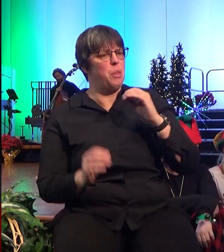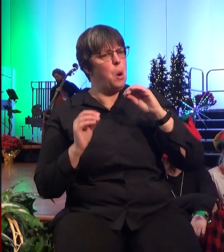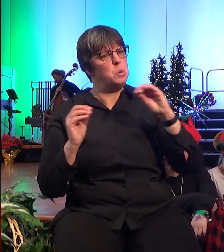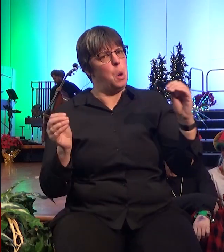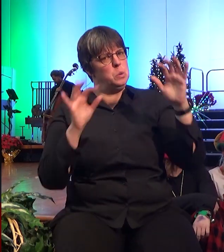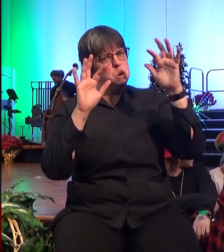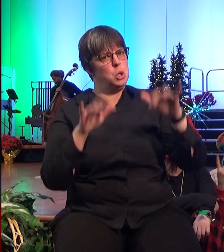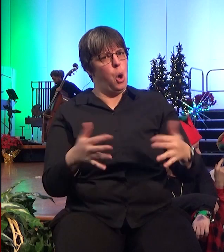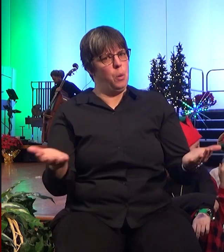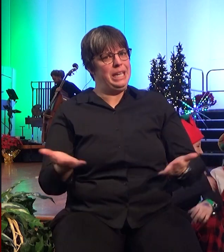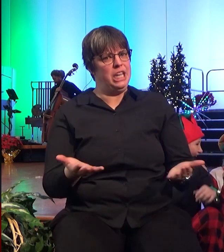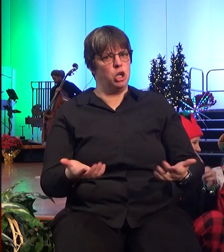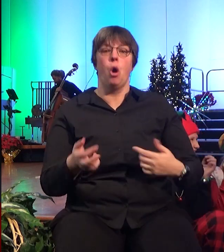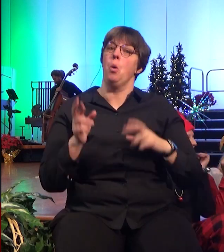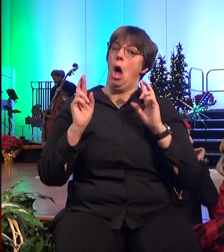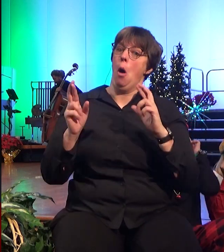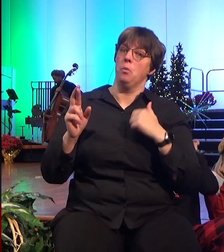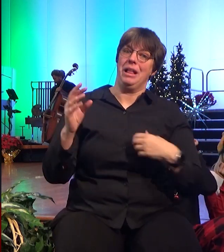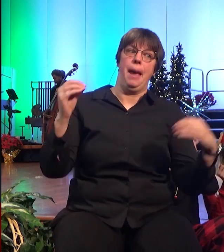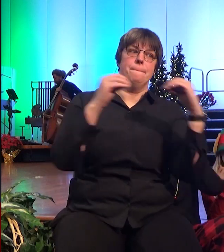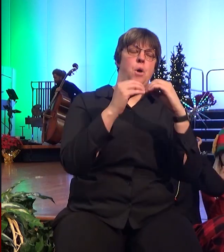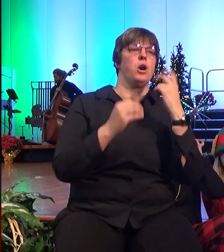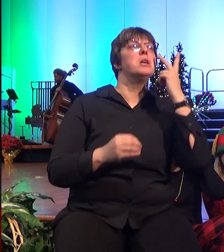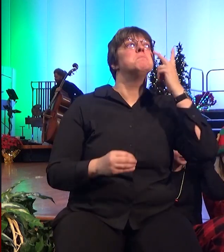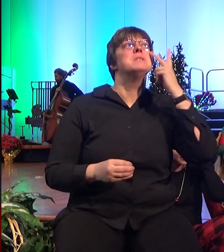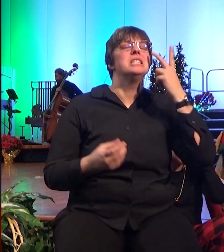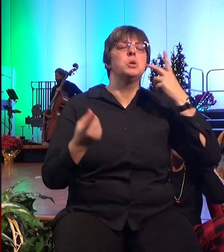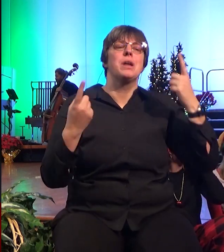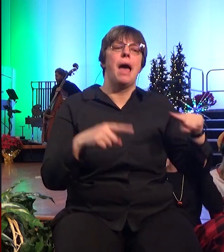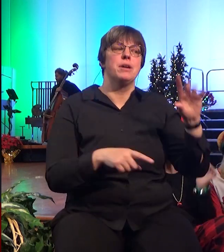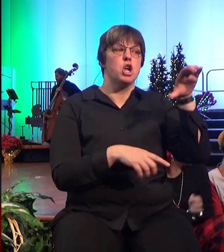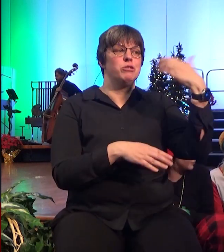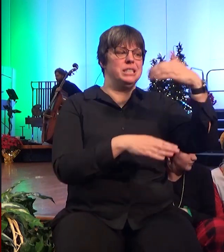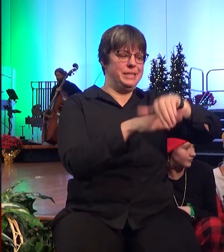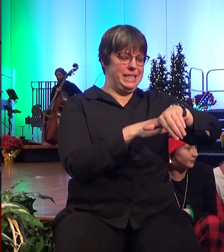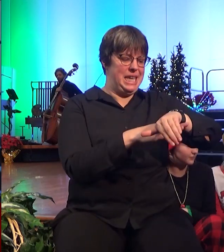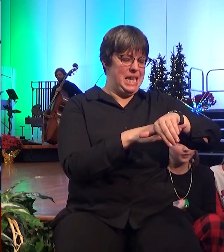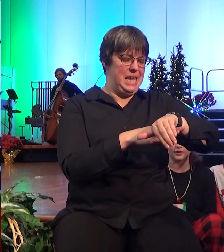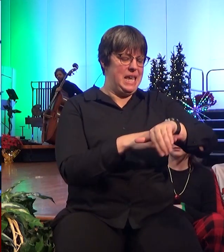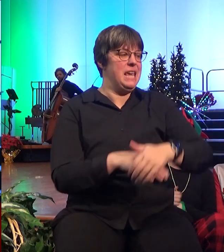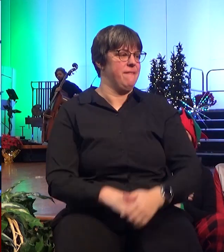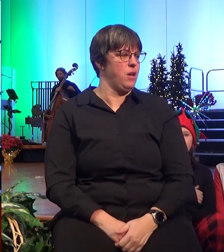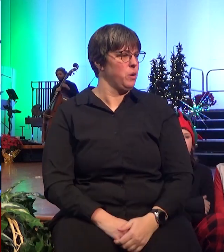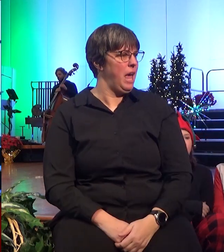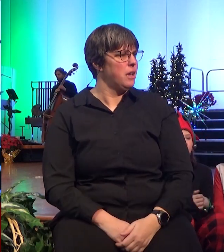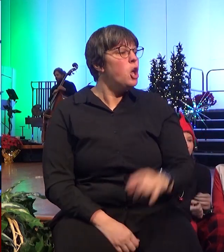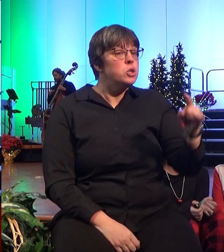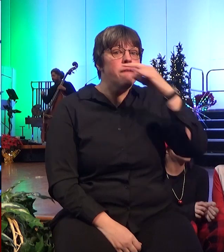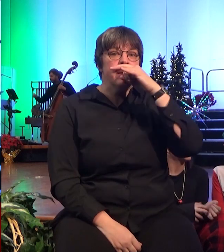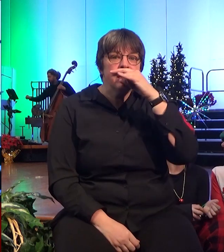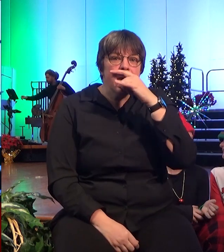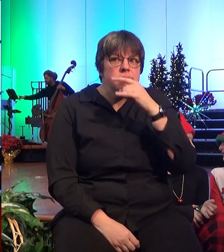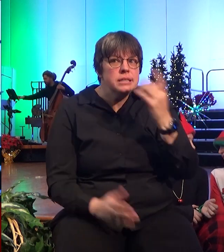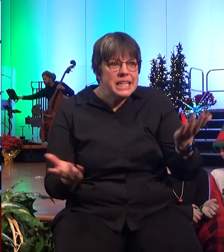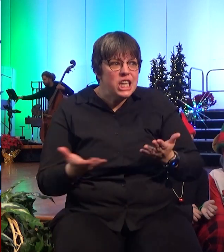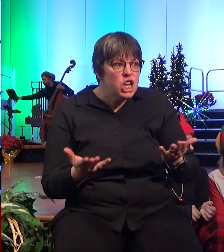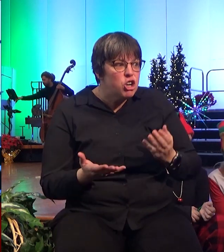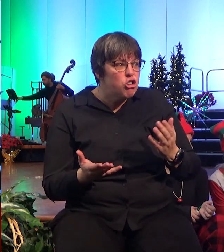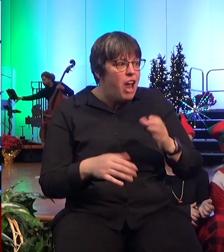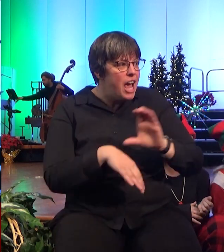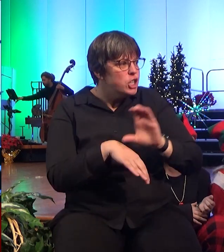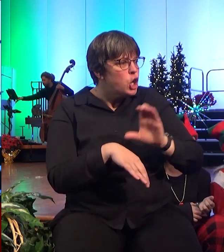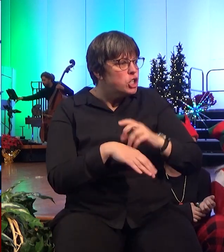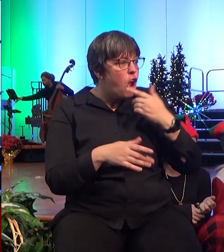We're hoping for more. I'll see what I can do on Christmas Eve. And have the kids here at Mile High Church been good? Oh,